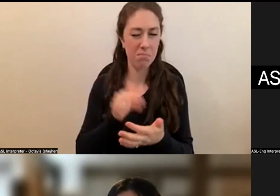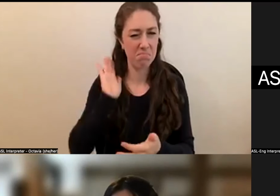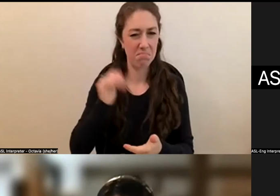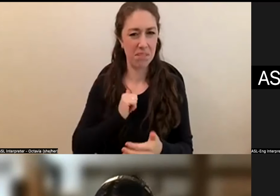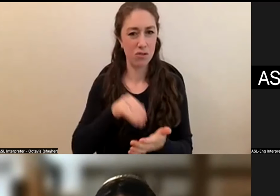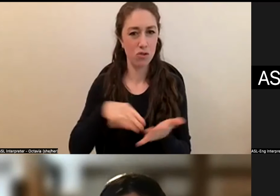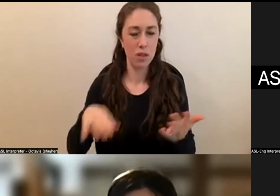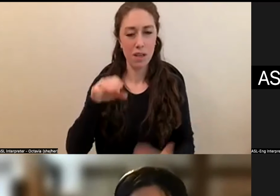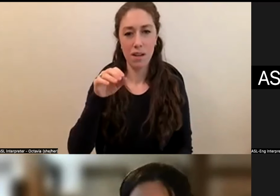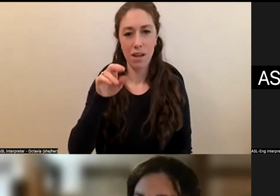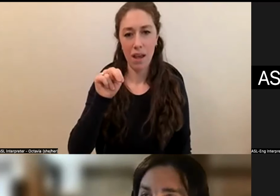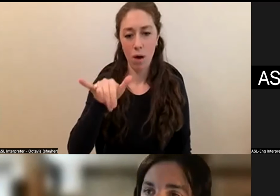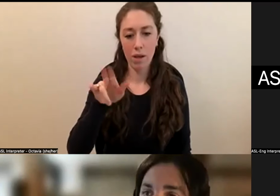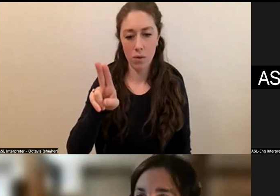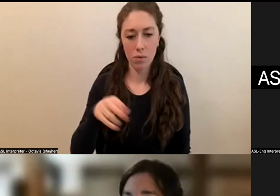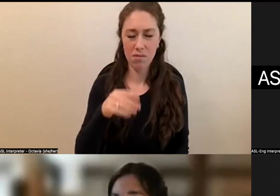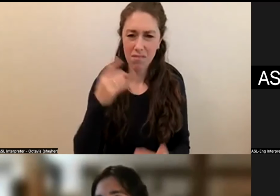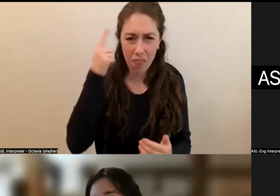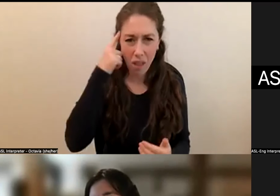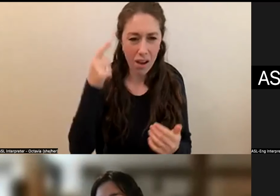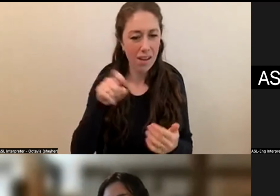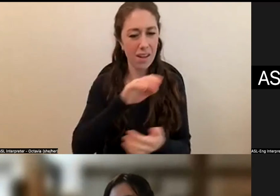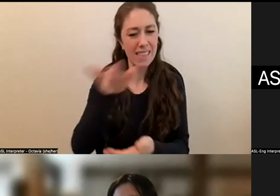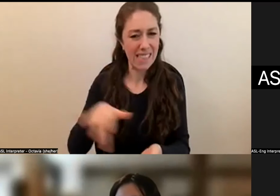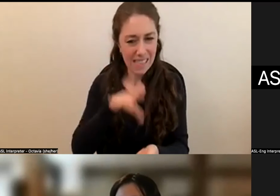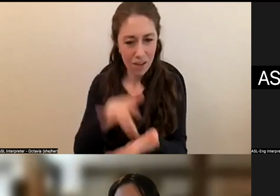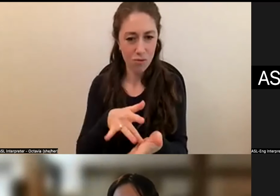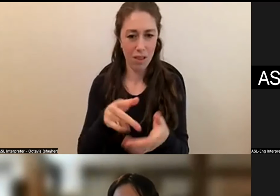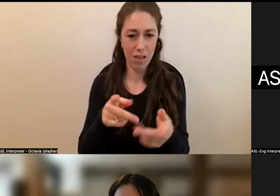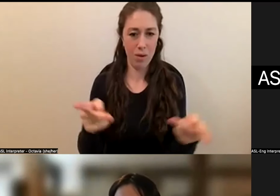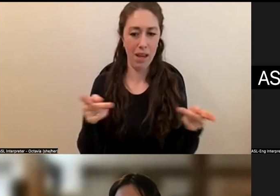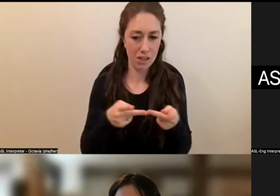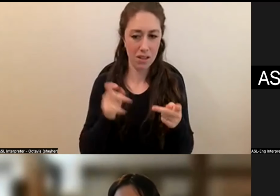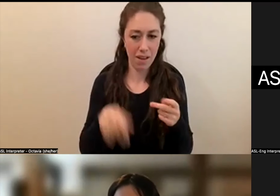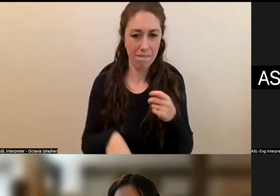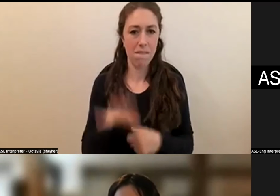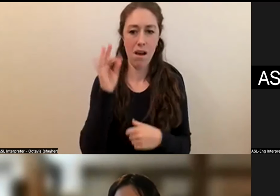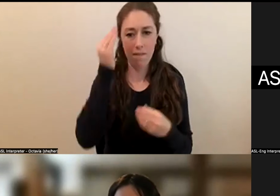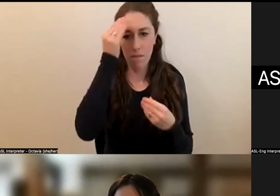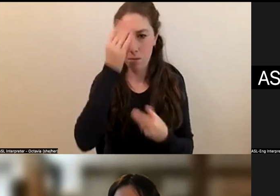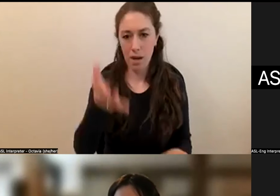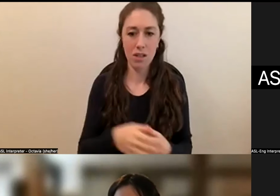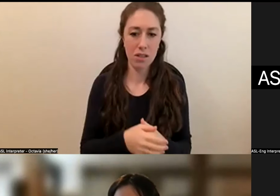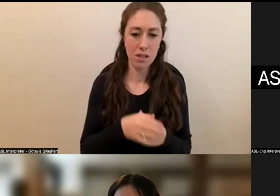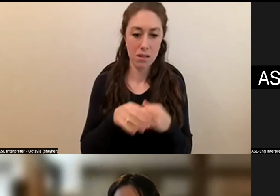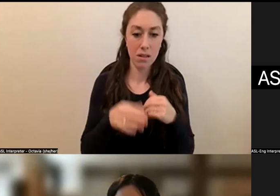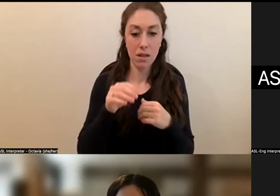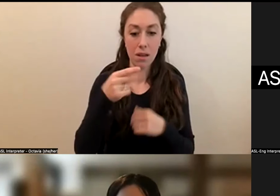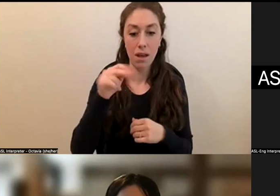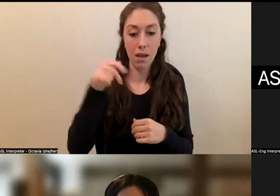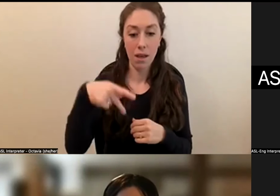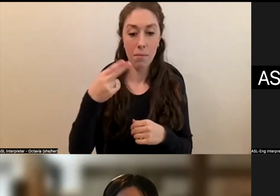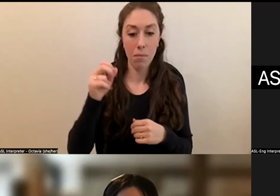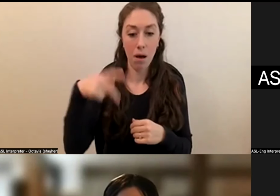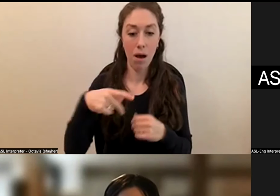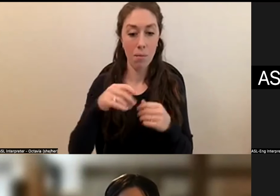felt like we needed a centralized location where we could find information. Hip hop culture is so